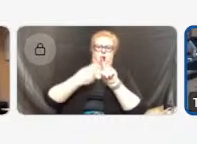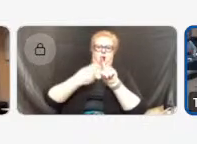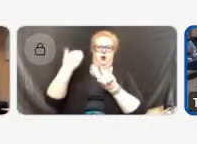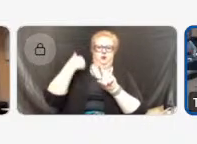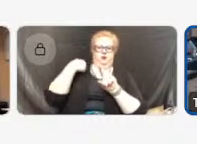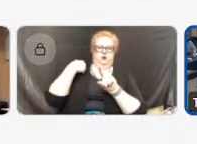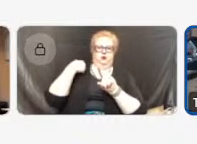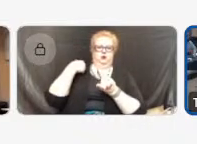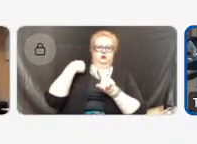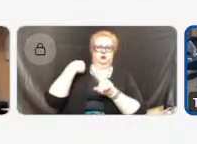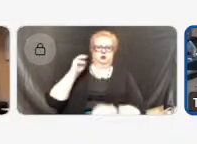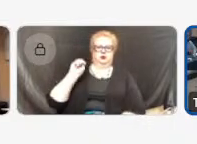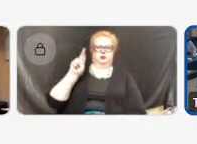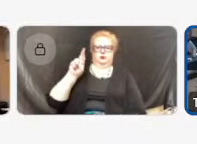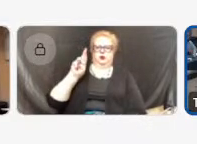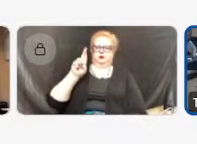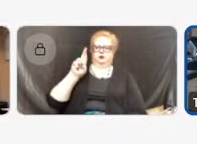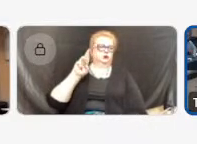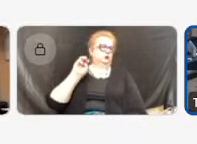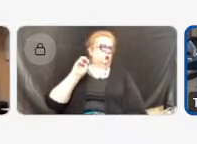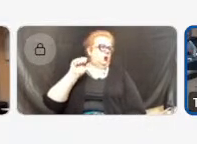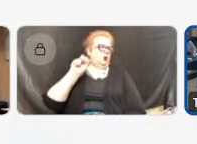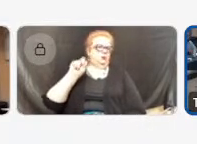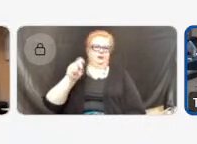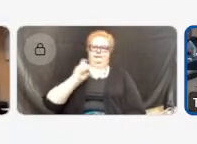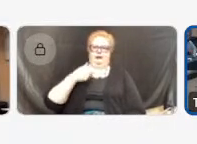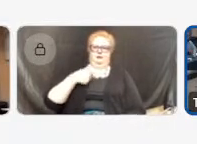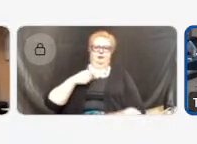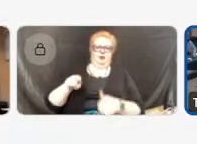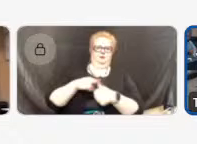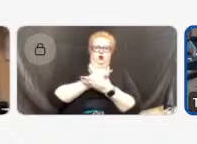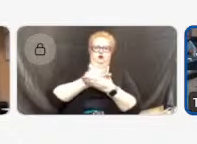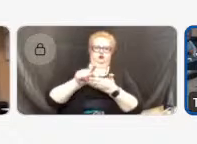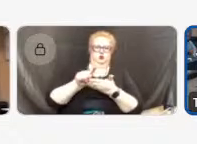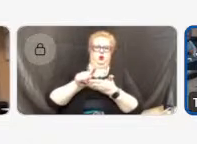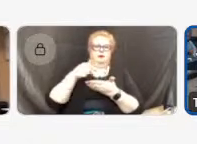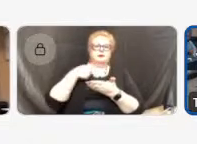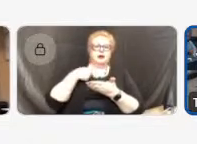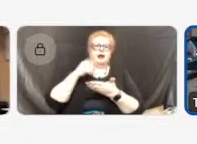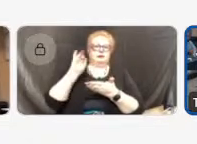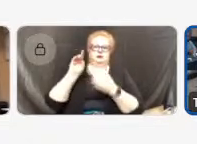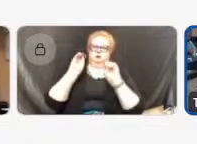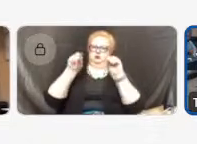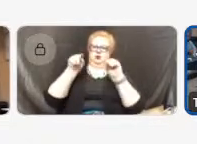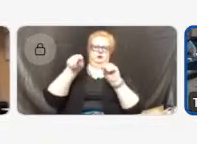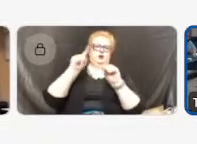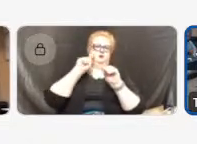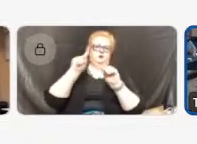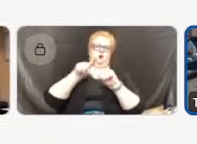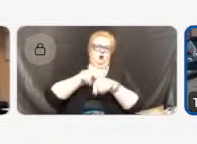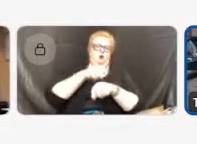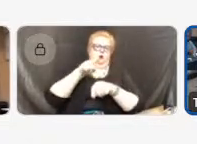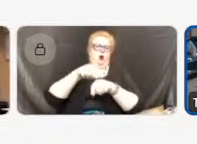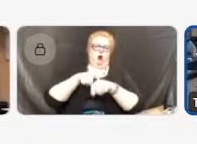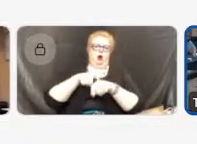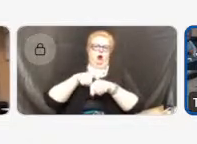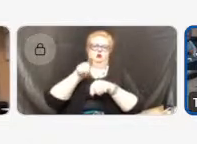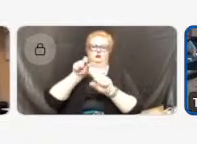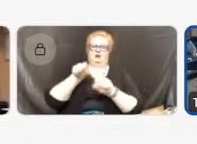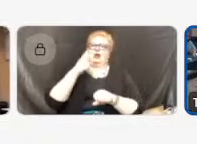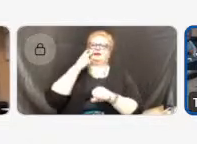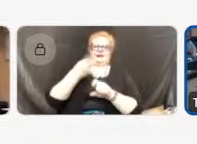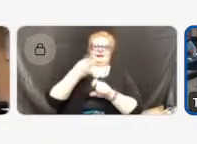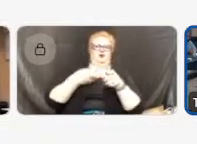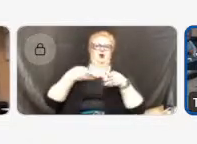Mr. Romming had given it to me maybe the first week that I applied. So it been there for a while, and I mean, you be able to see it from